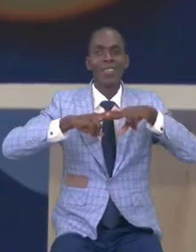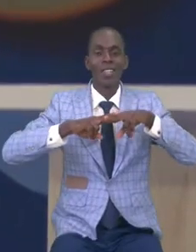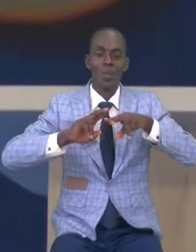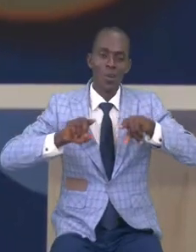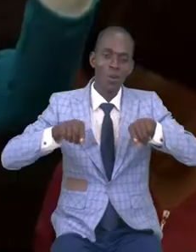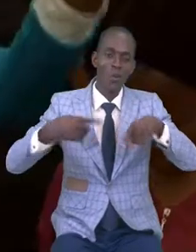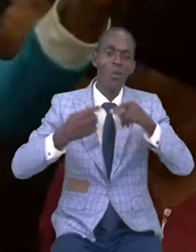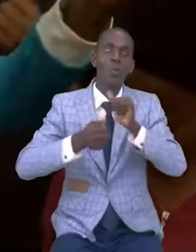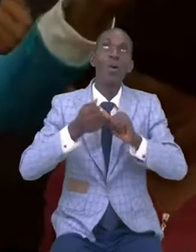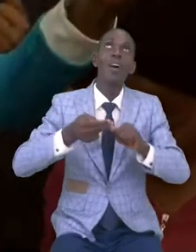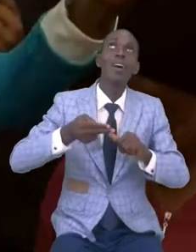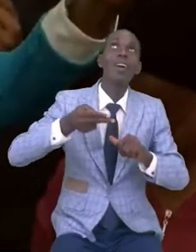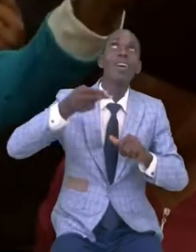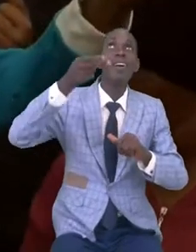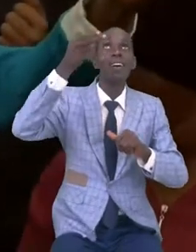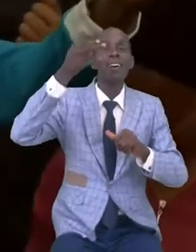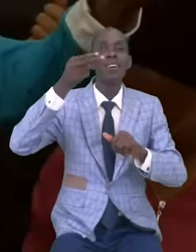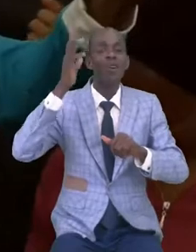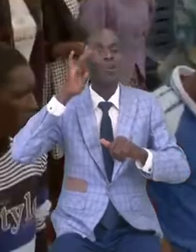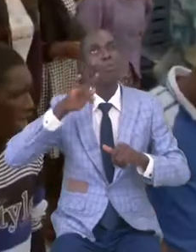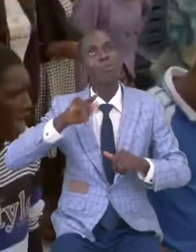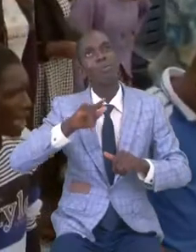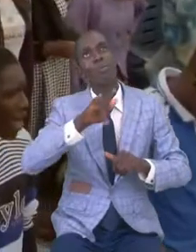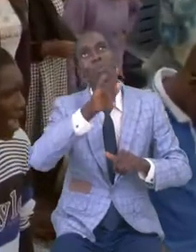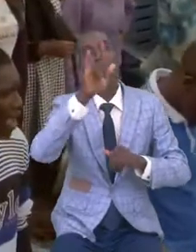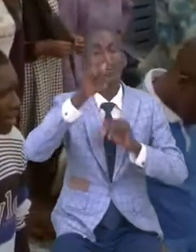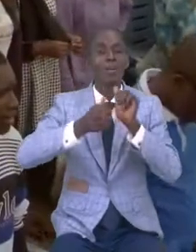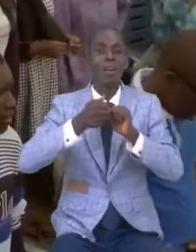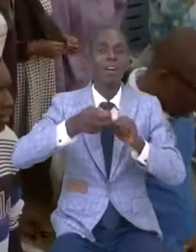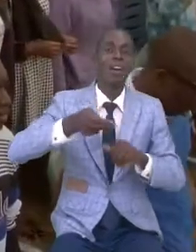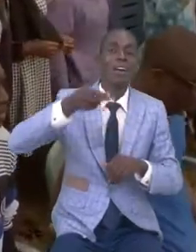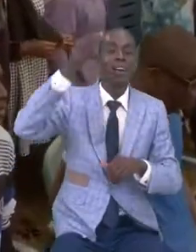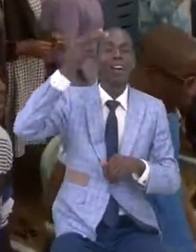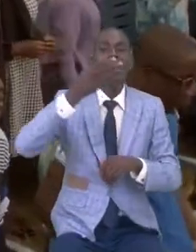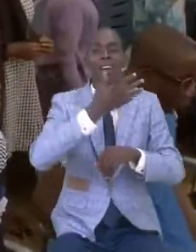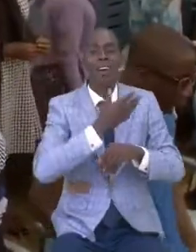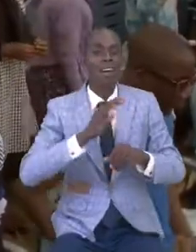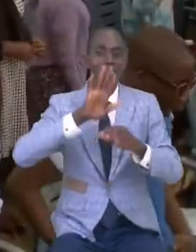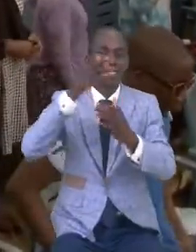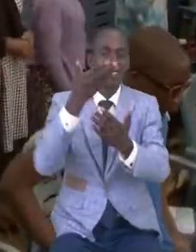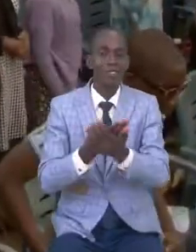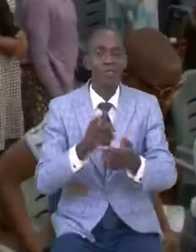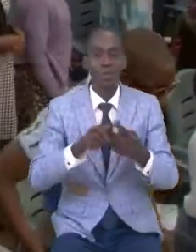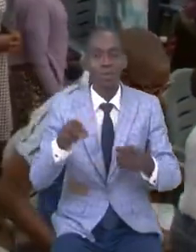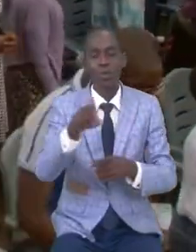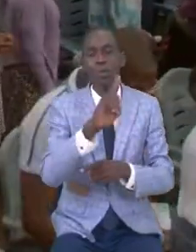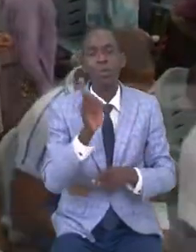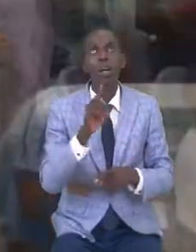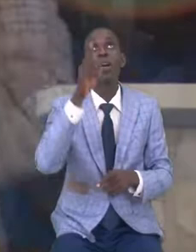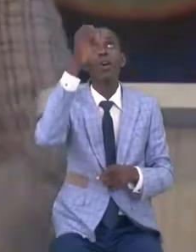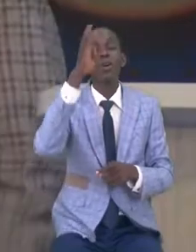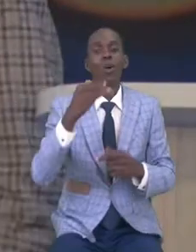higher, fly higher, and get to where God